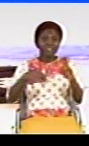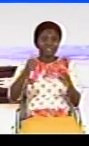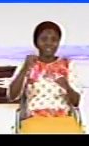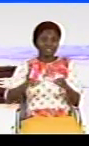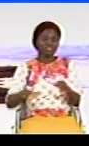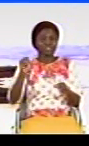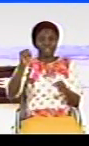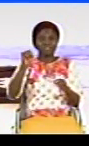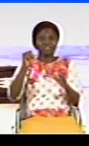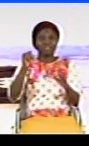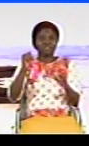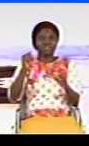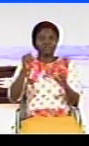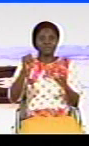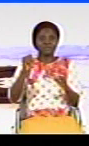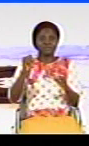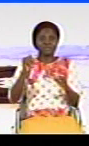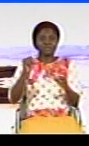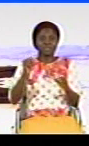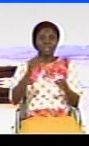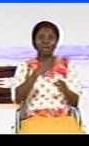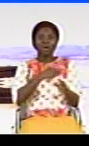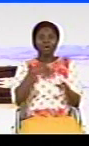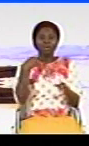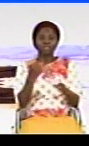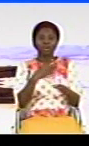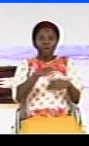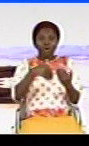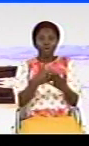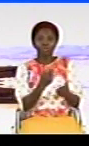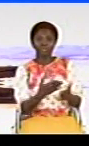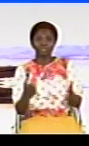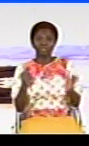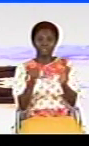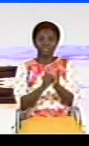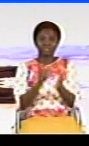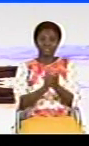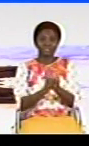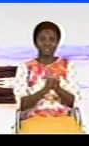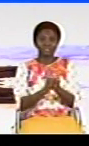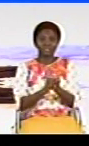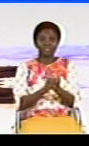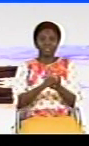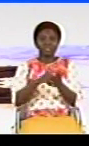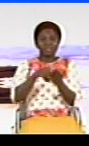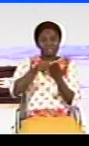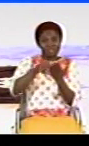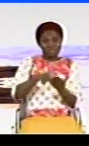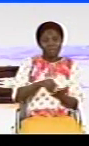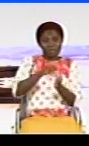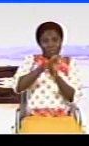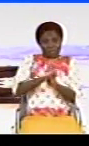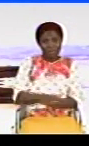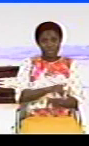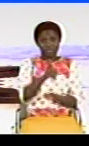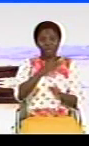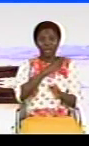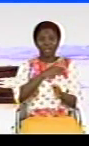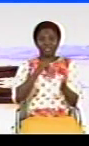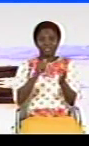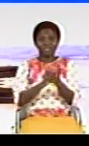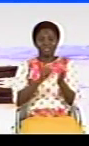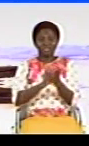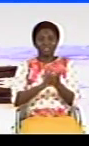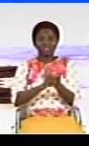to deform you and to change your skin, almost like the skin of a crocodile. Today, today, today,